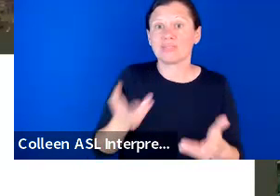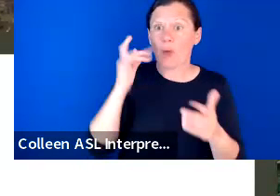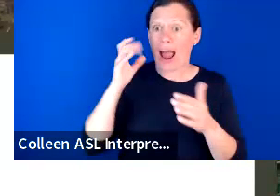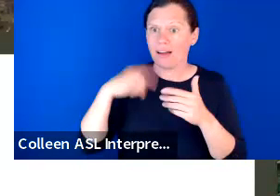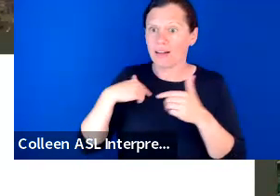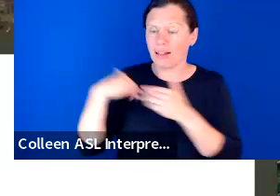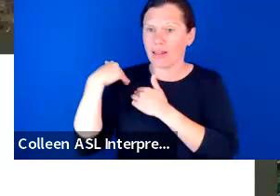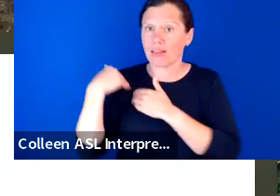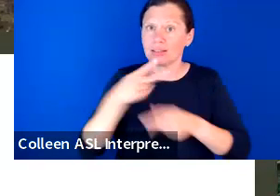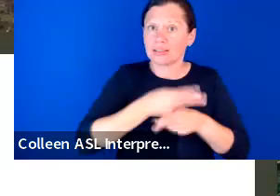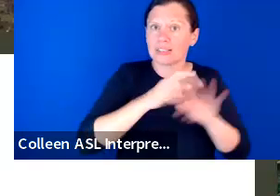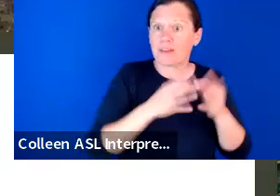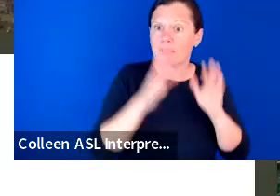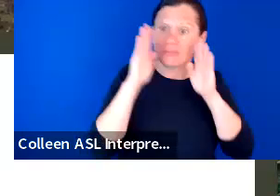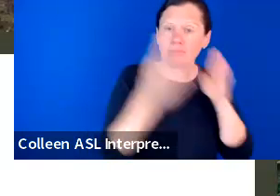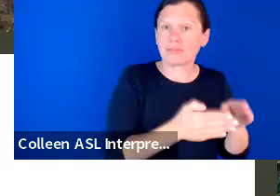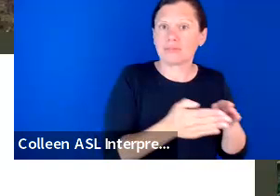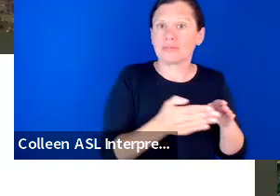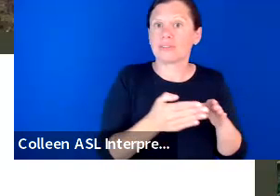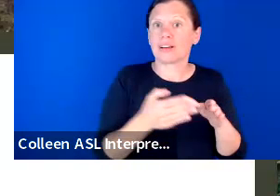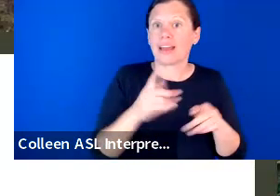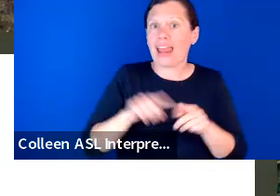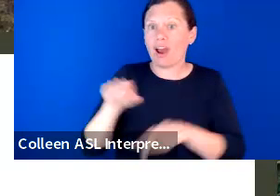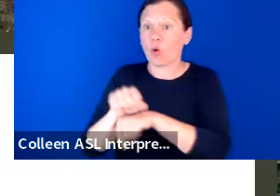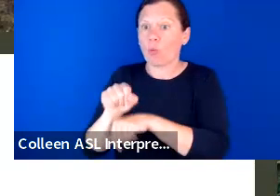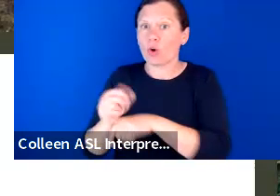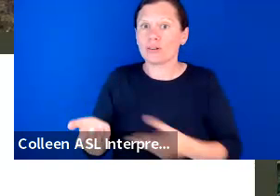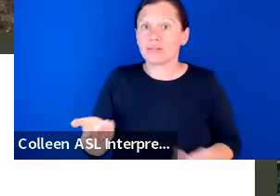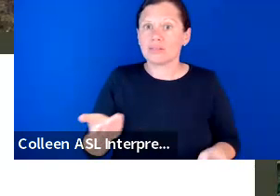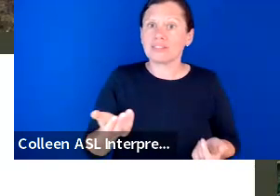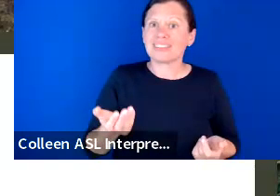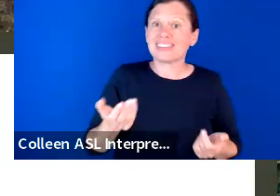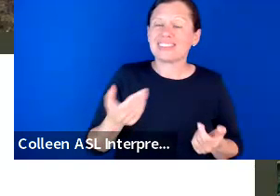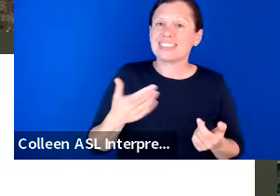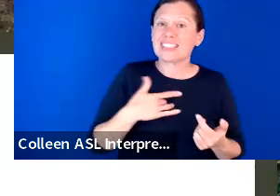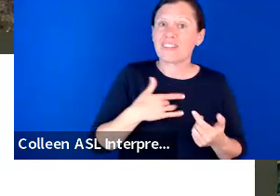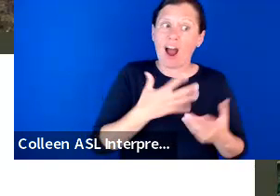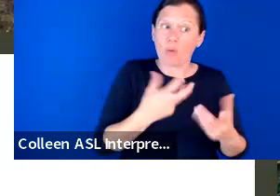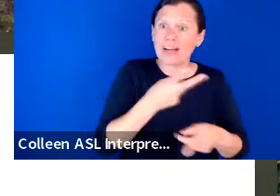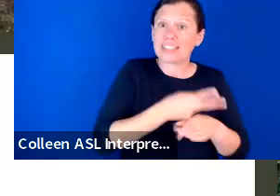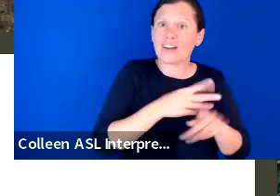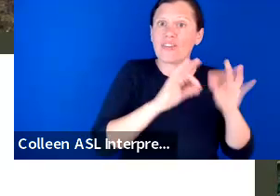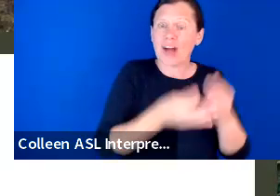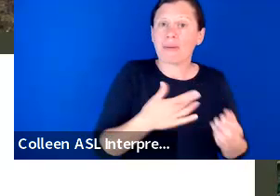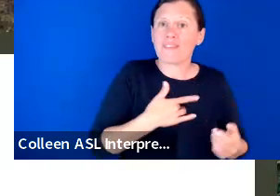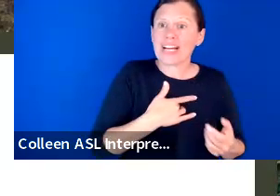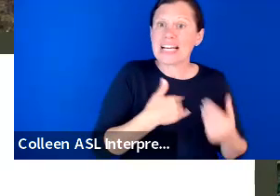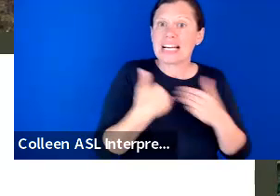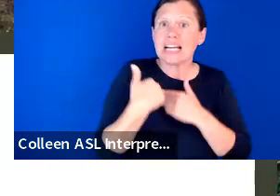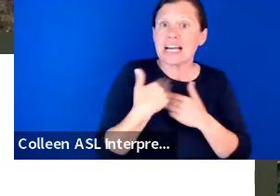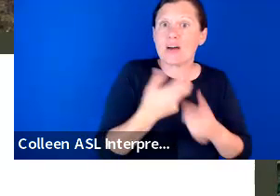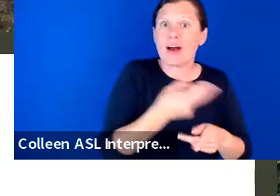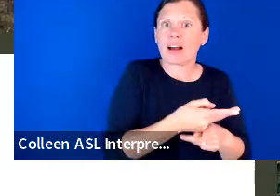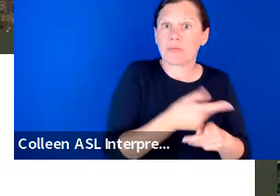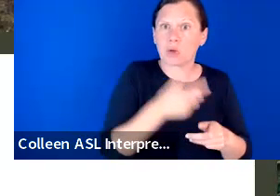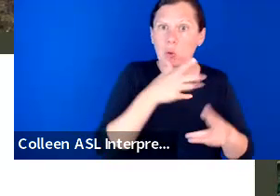many caregivers find their role rewarding, it can also be highly stressful. Nearly 1 in 4 report their health has worsened since